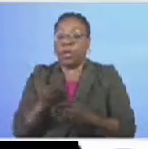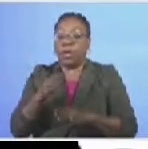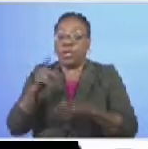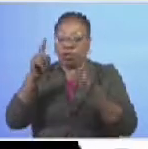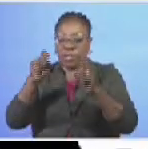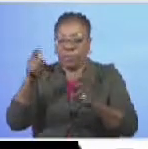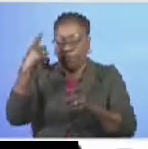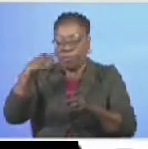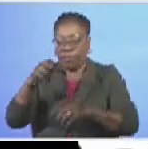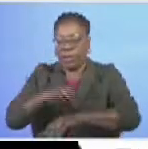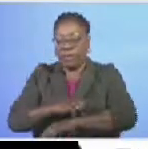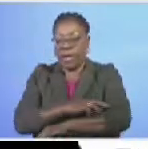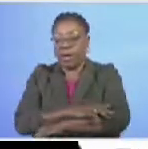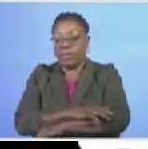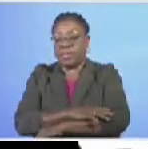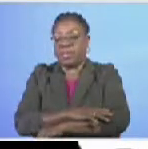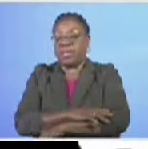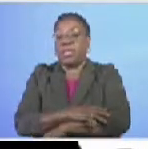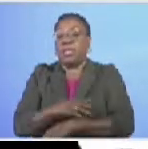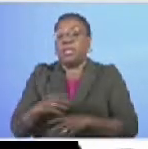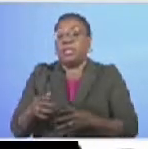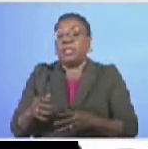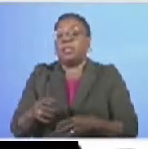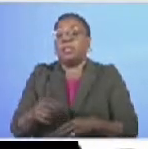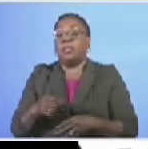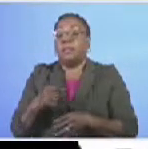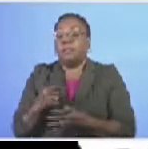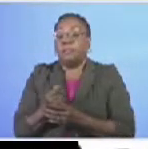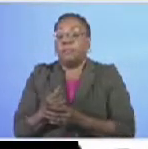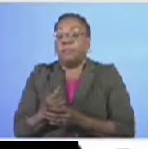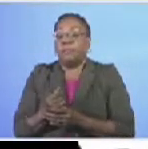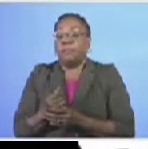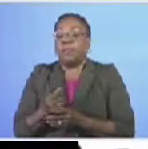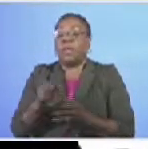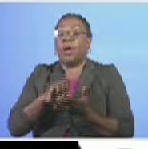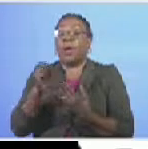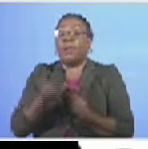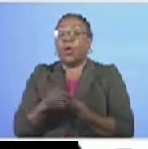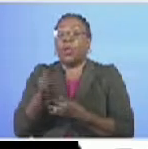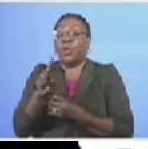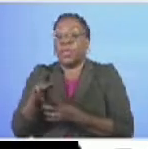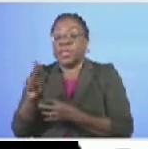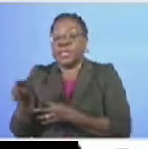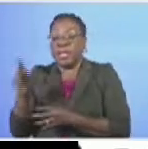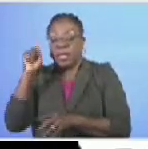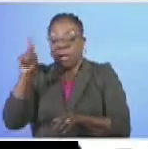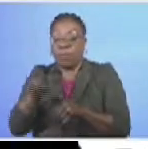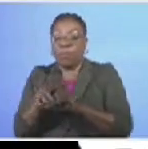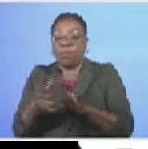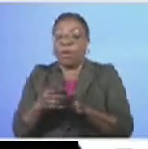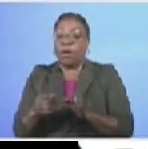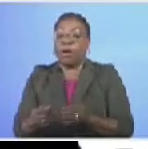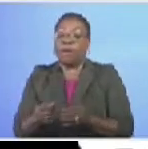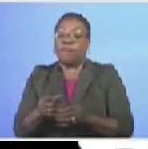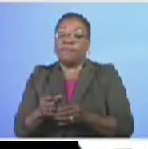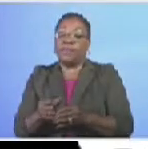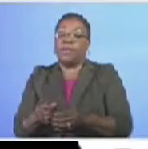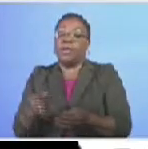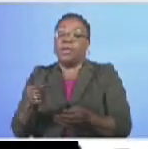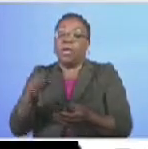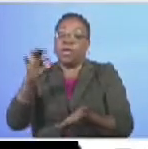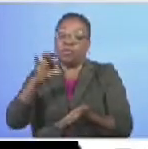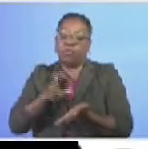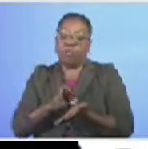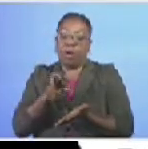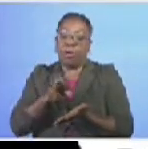United States-based Federal Drug Administration announced on its website the October 22nd approval of the antiviral drug remdesivir for